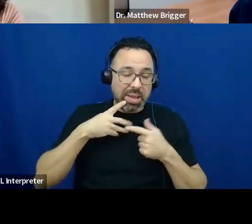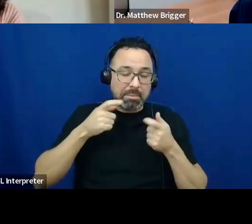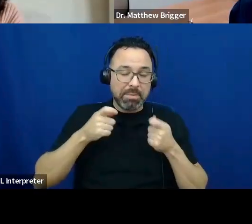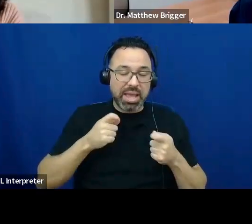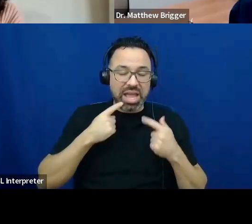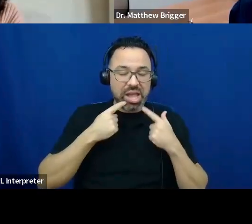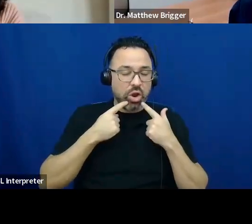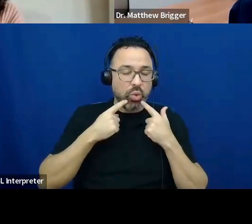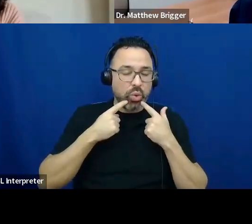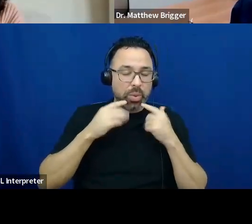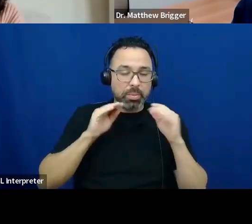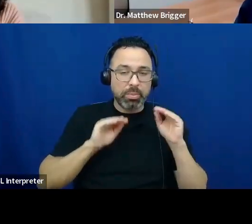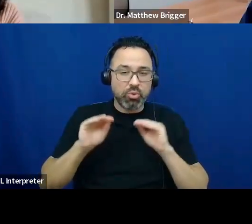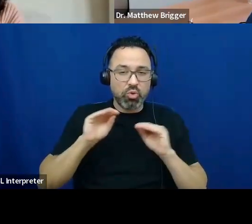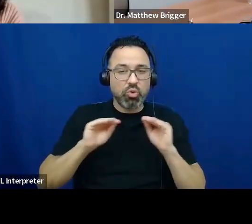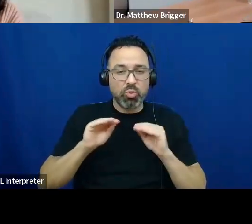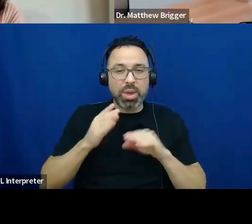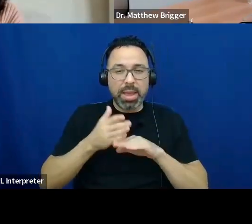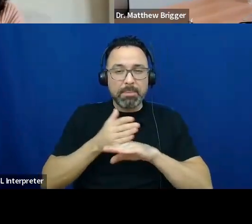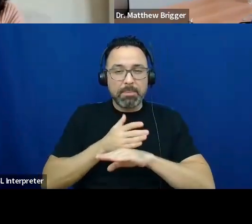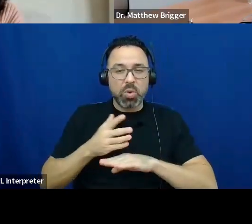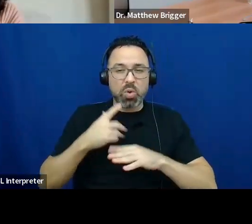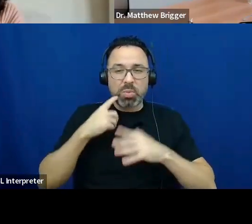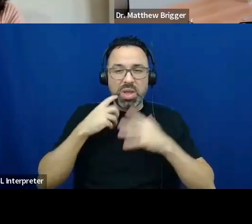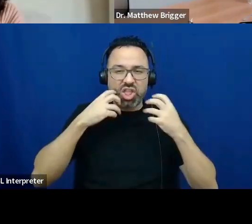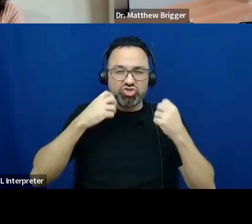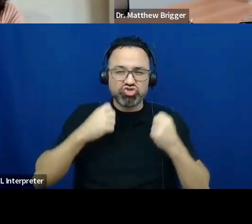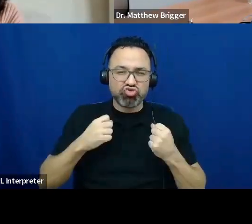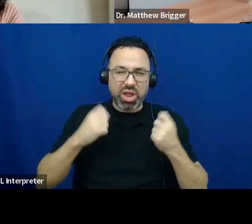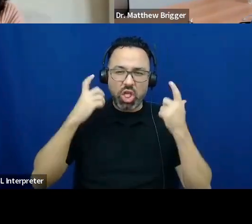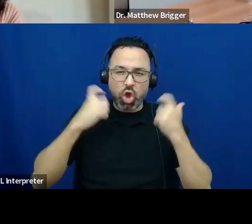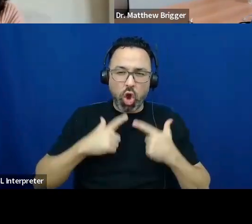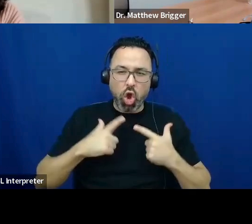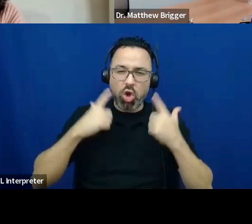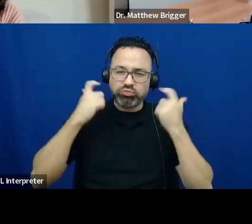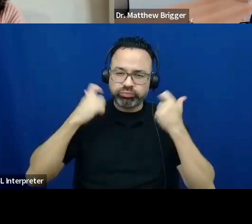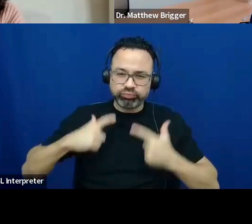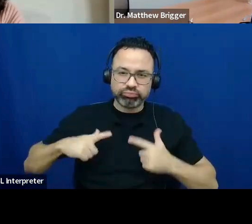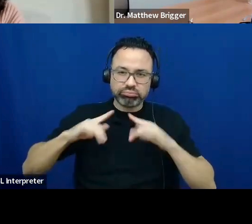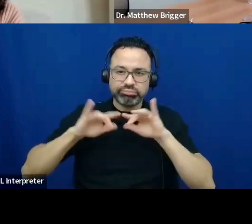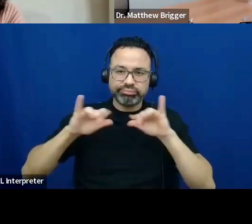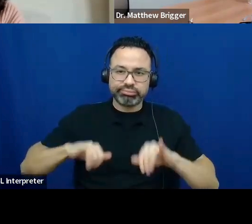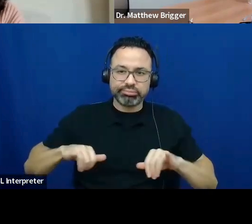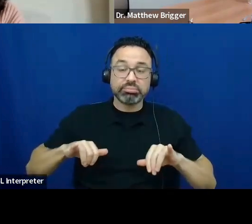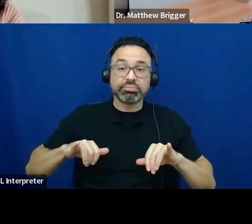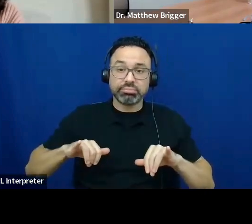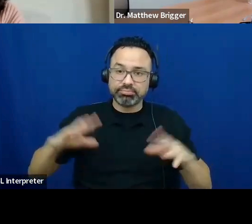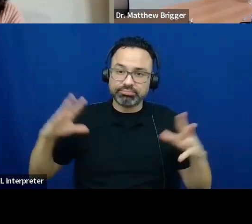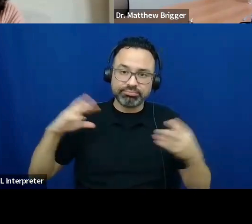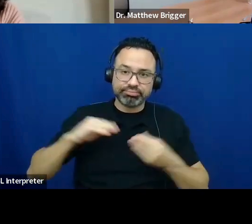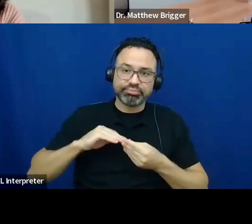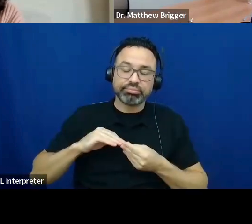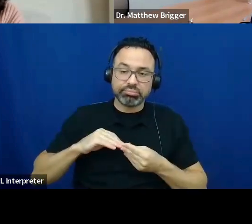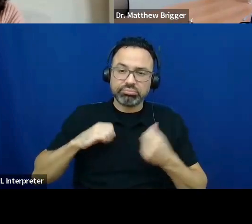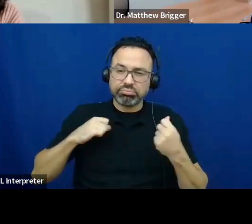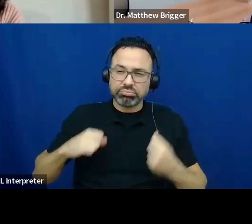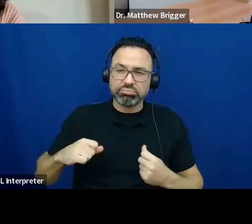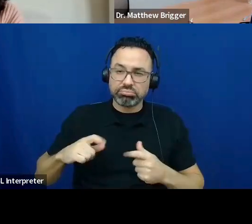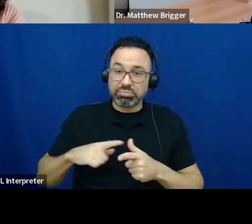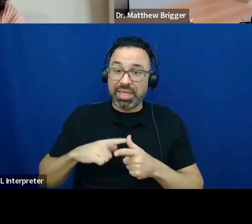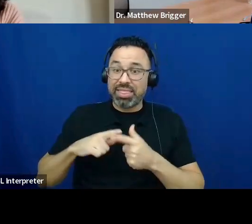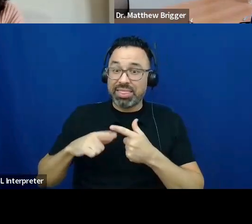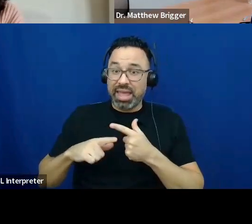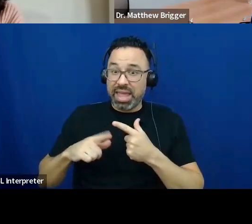movement and improving the strength of all of that entire system to